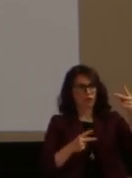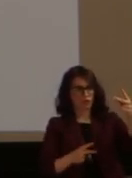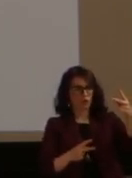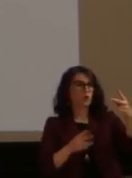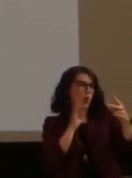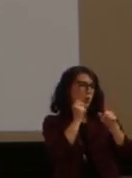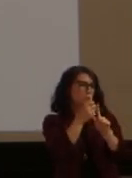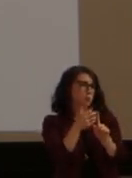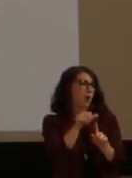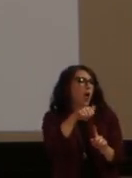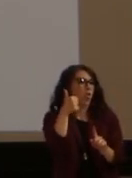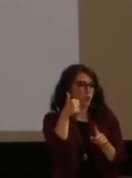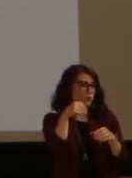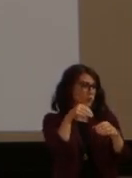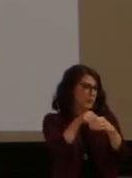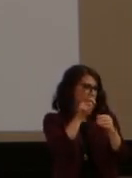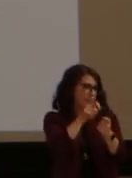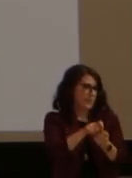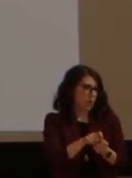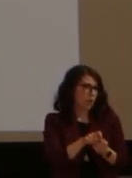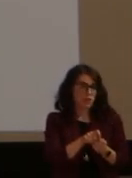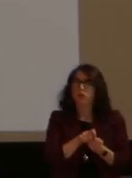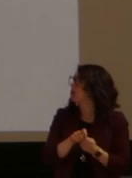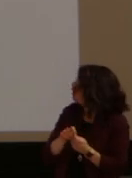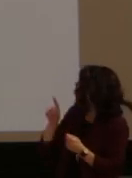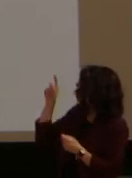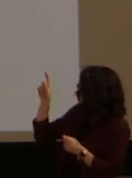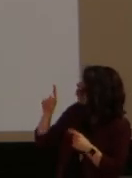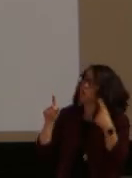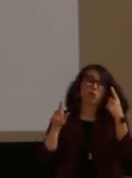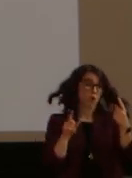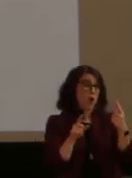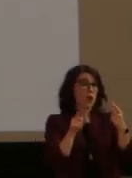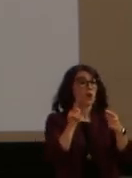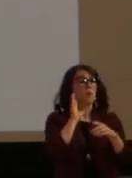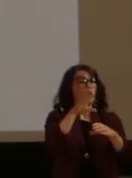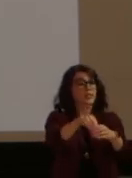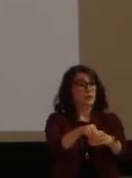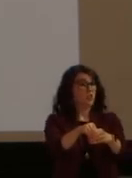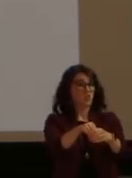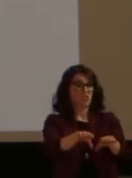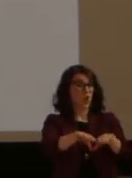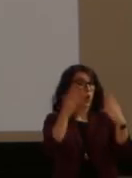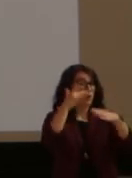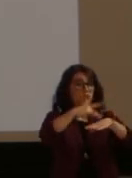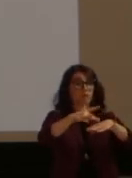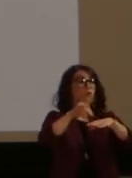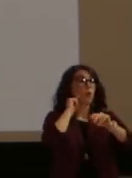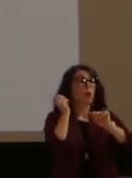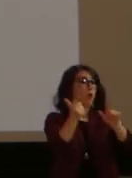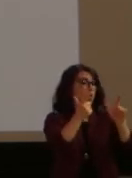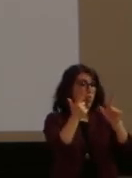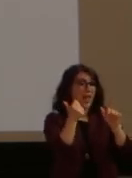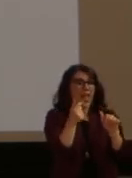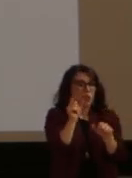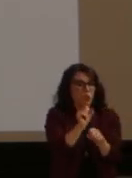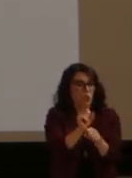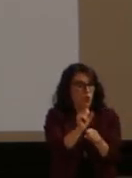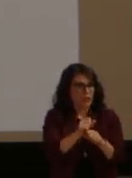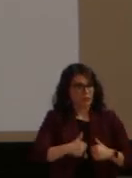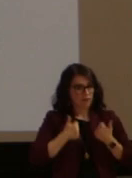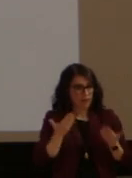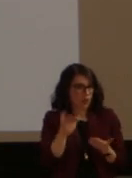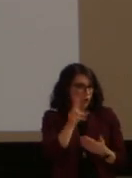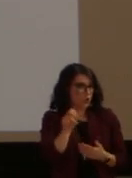really want to highlight those now. One, that participation is open to all living and working in the United States.